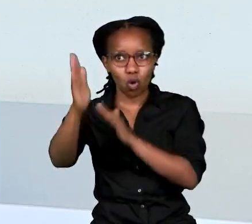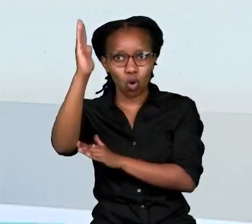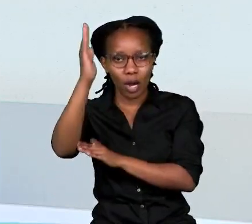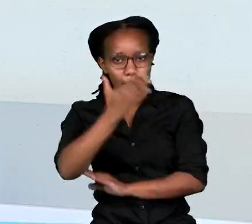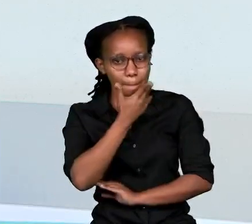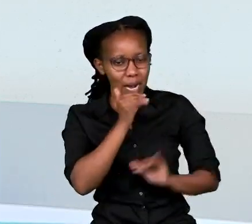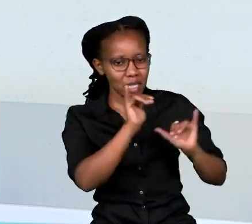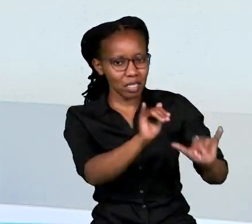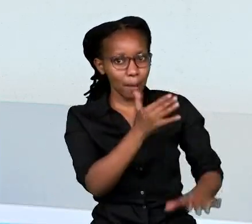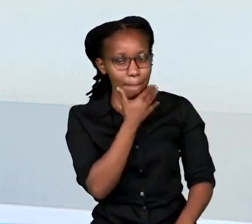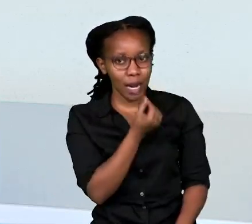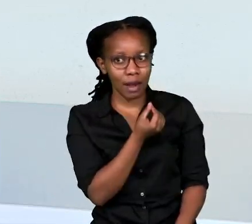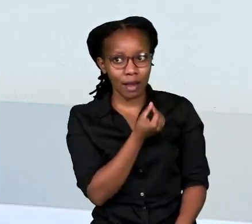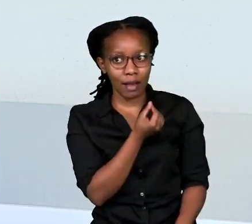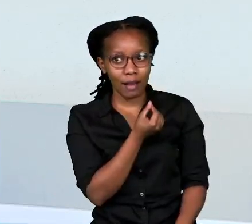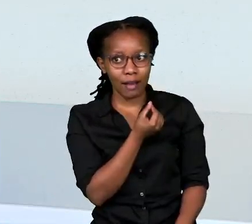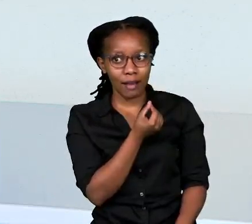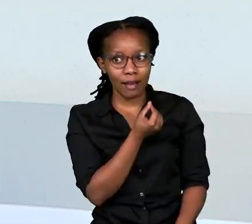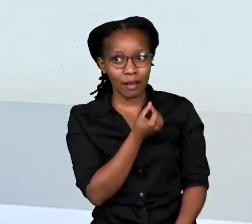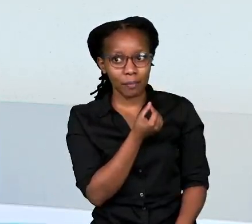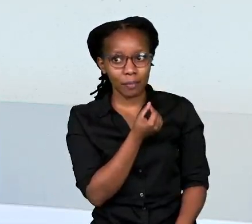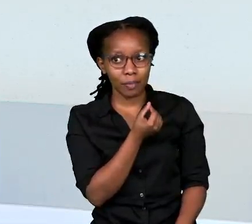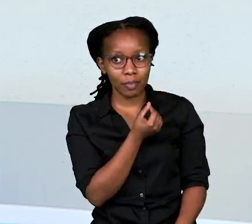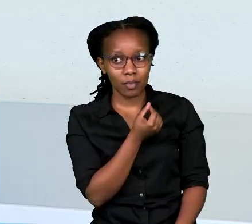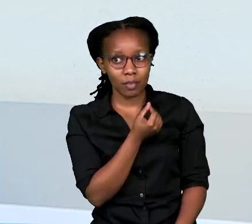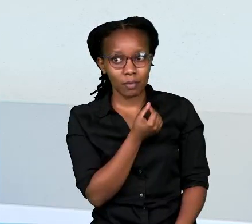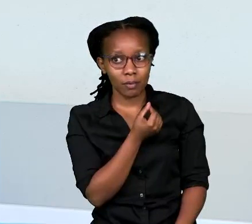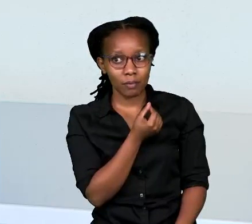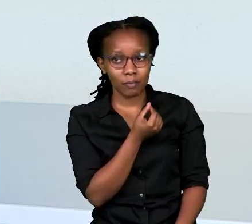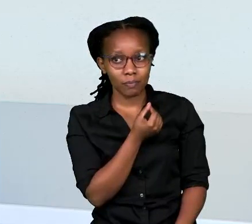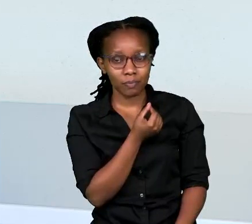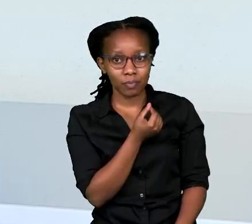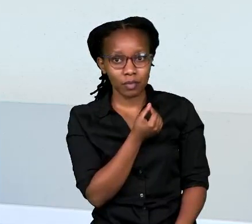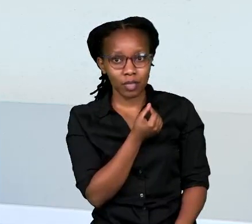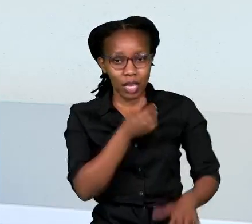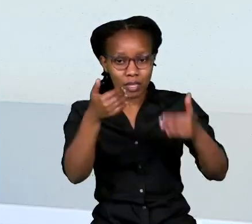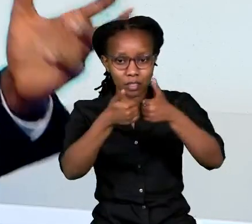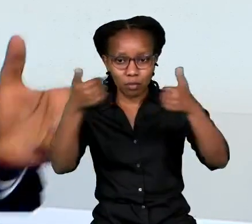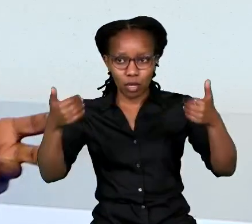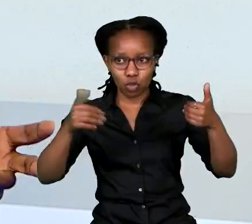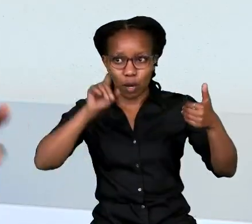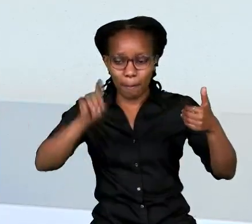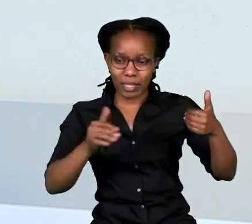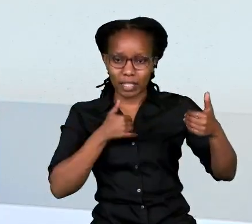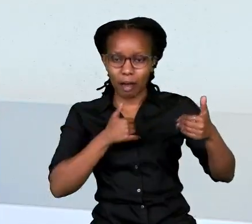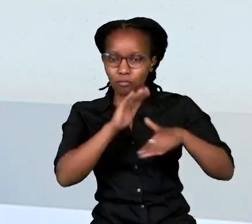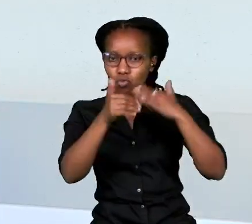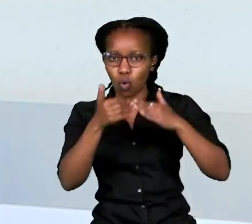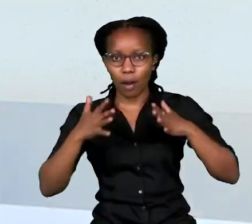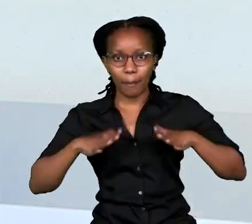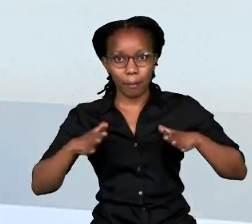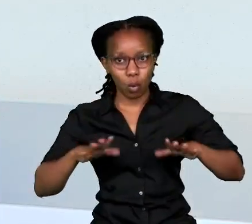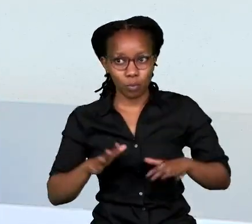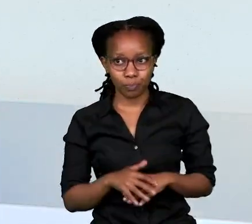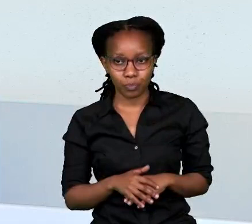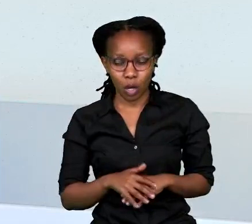man. So this path, you know, there should be this separation so vividly to everyone, so that now